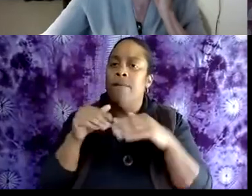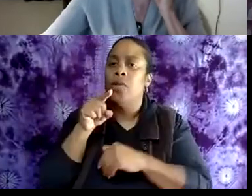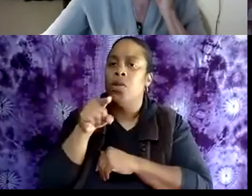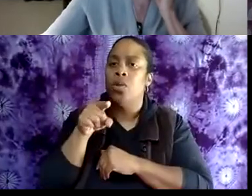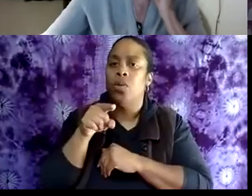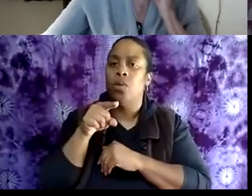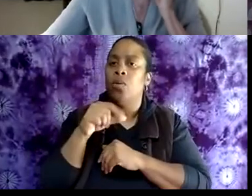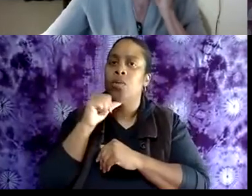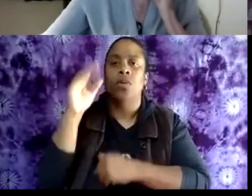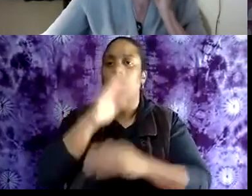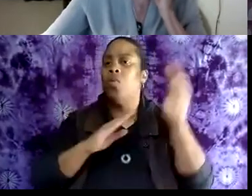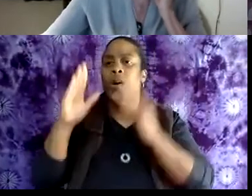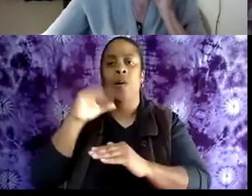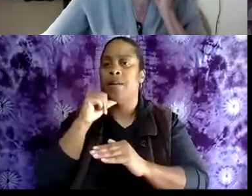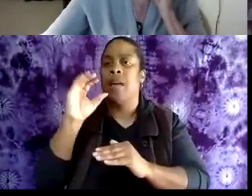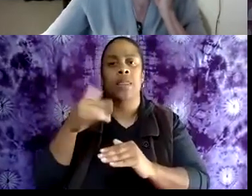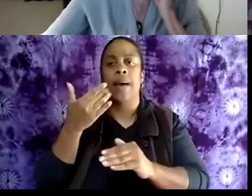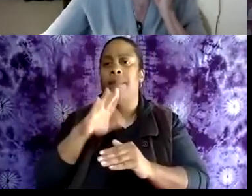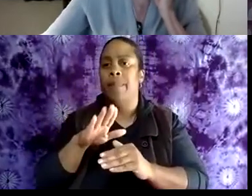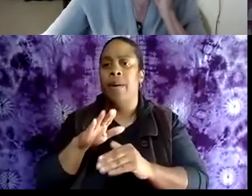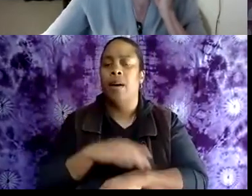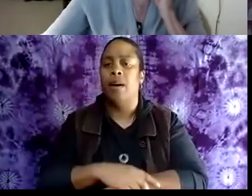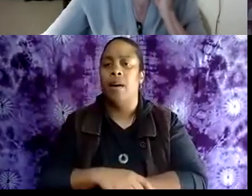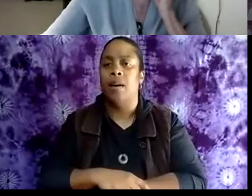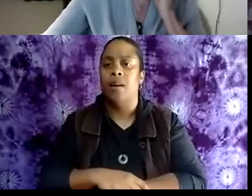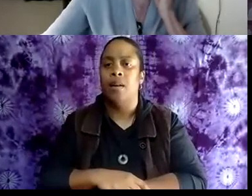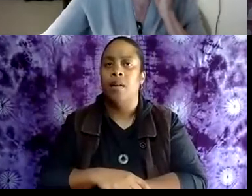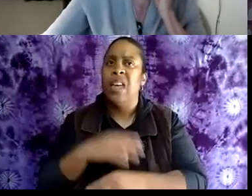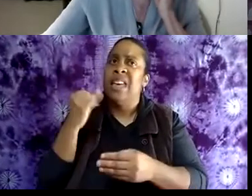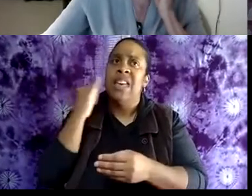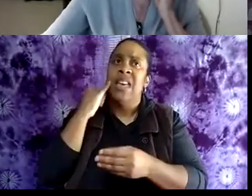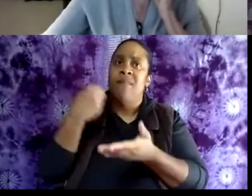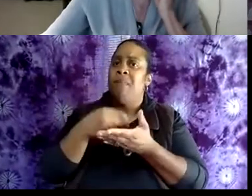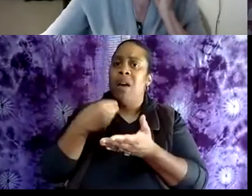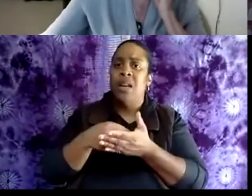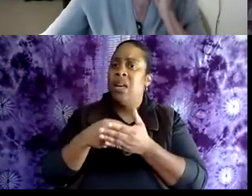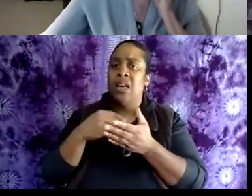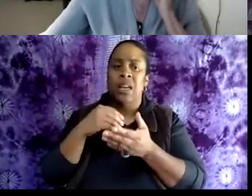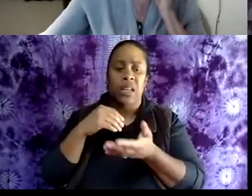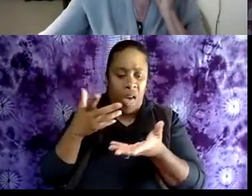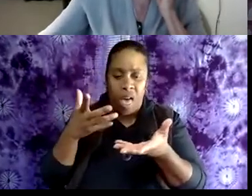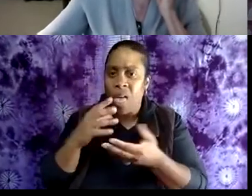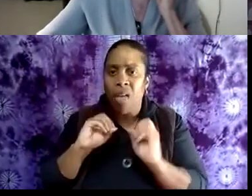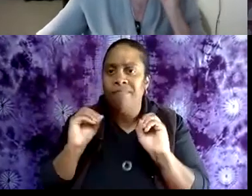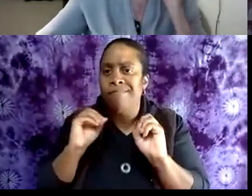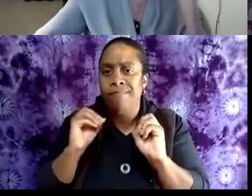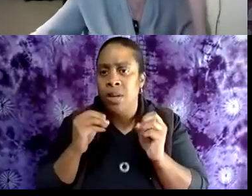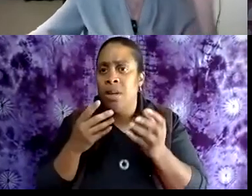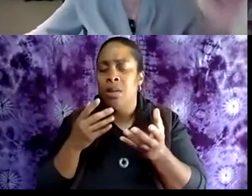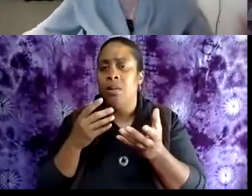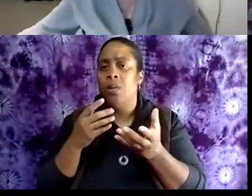worry, it's not that bad. Or even when money is not good, or when you're not living up to that kind of